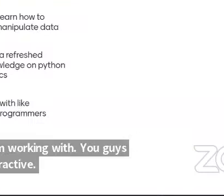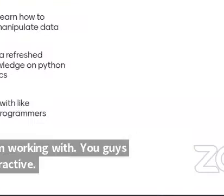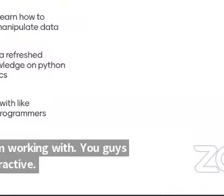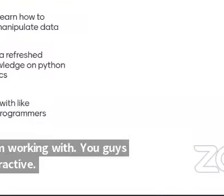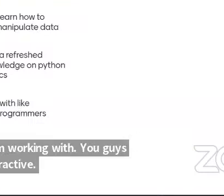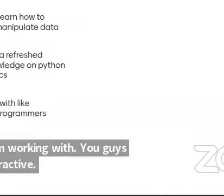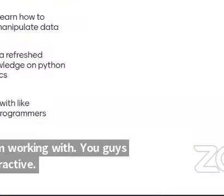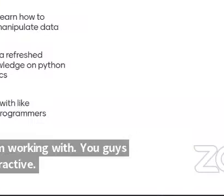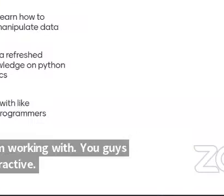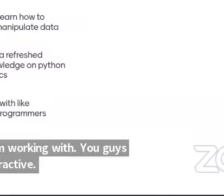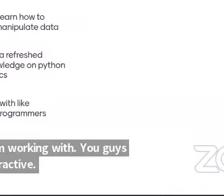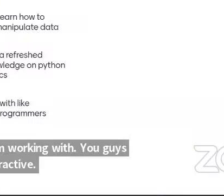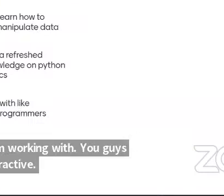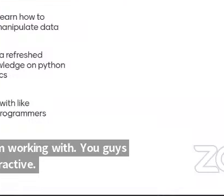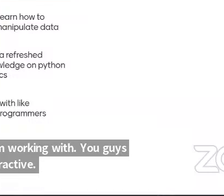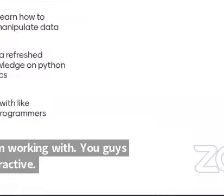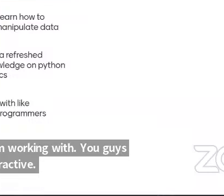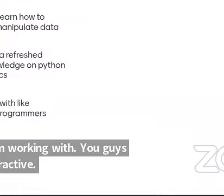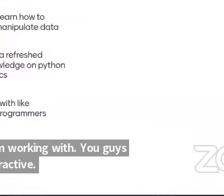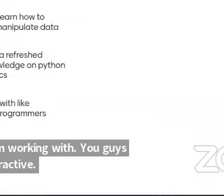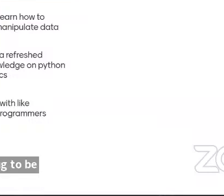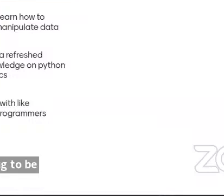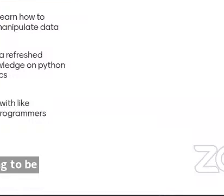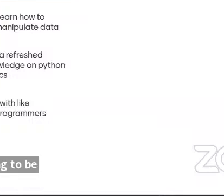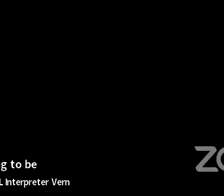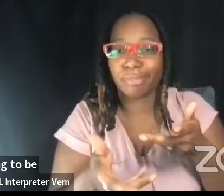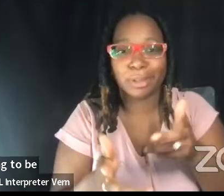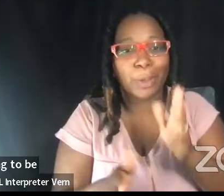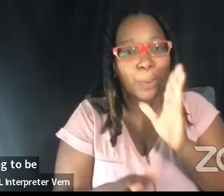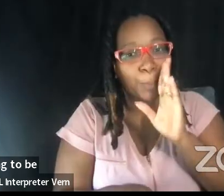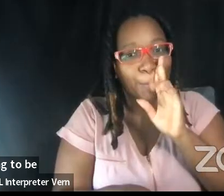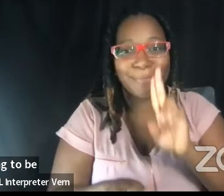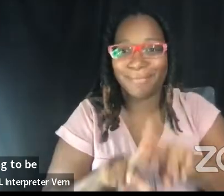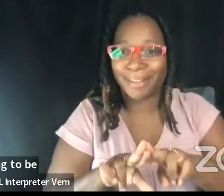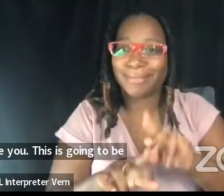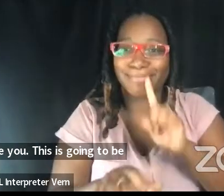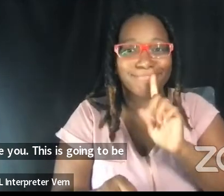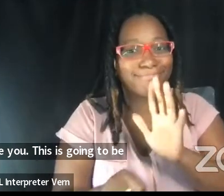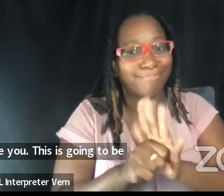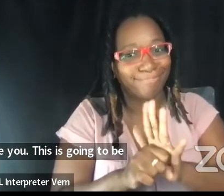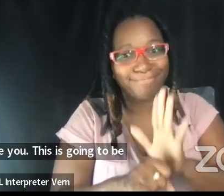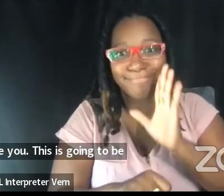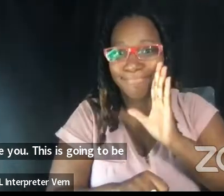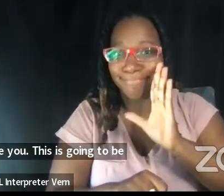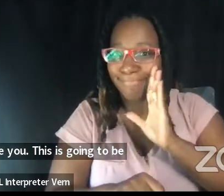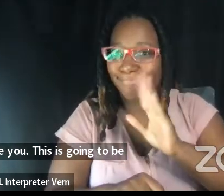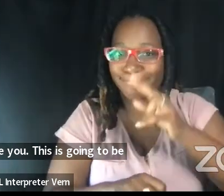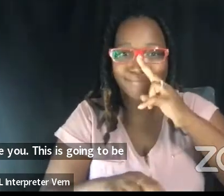fun. I promise you this is going to be fun. Okay, so